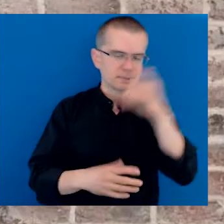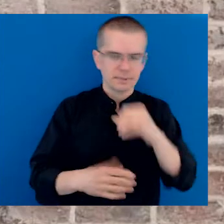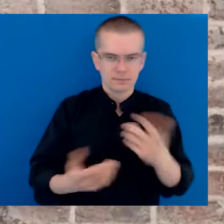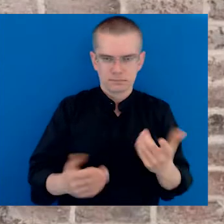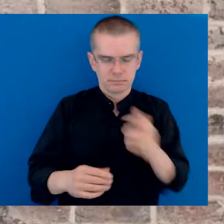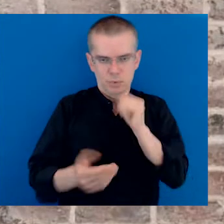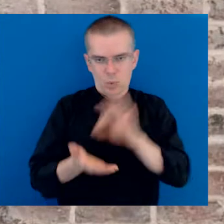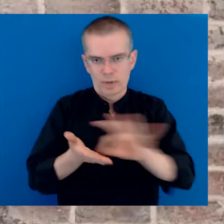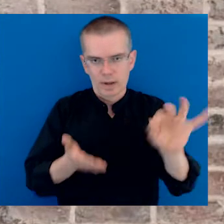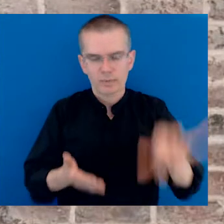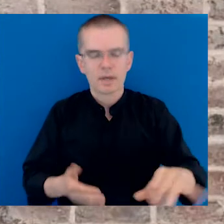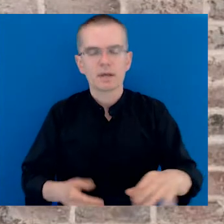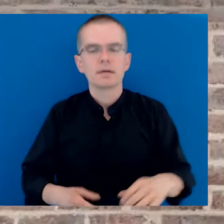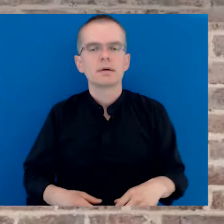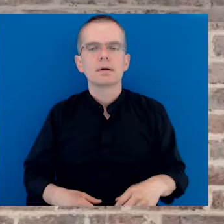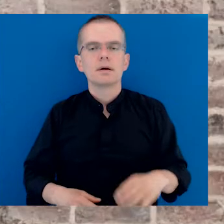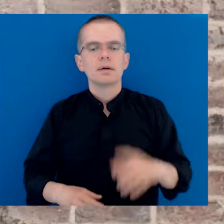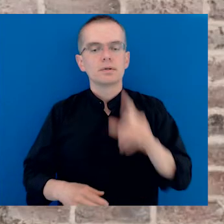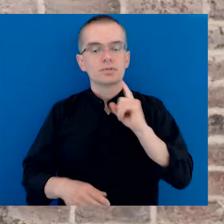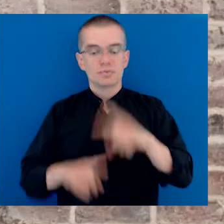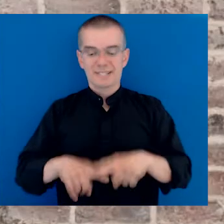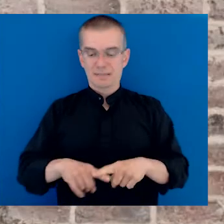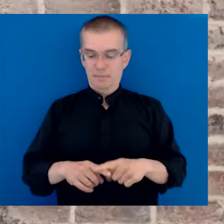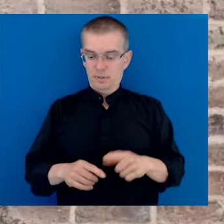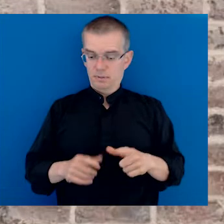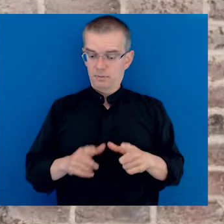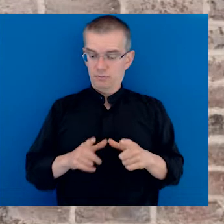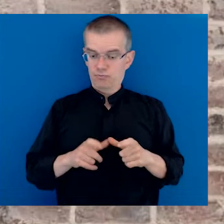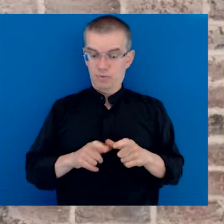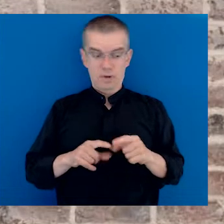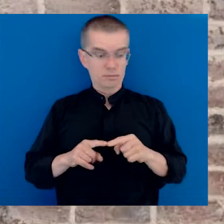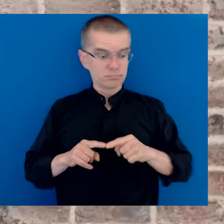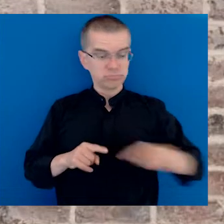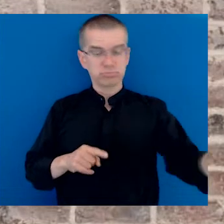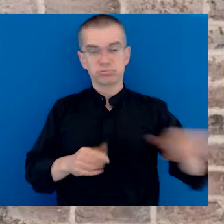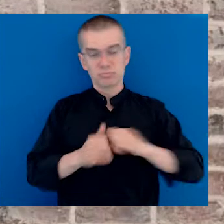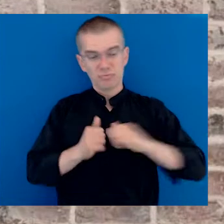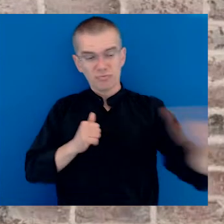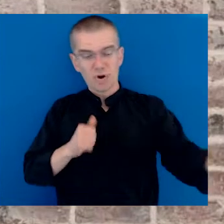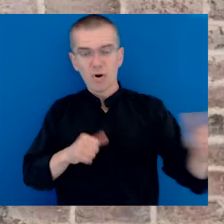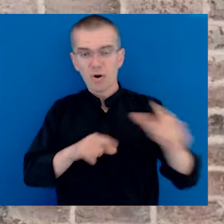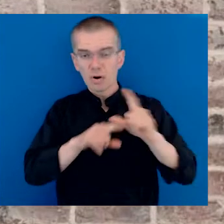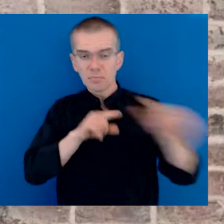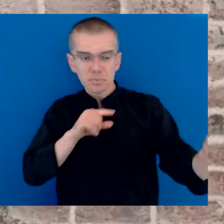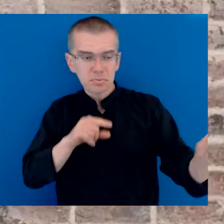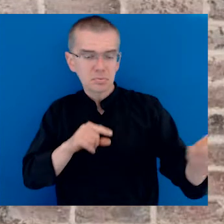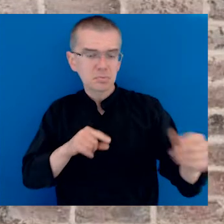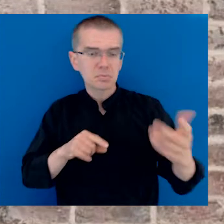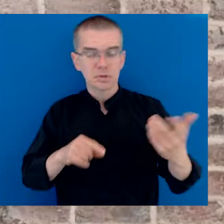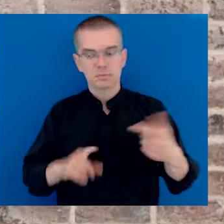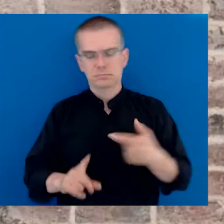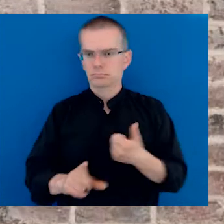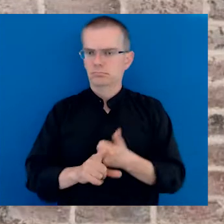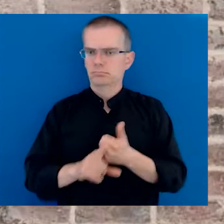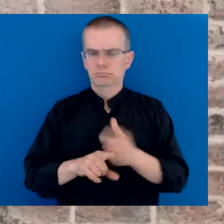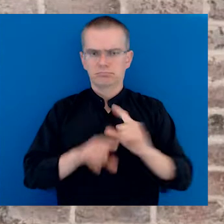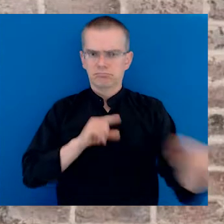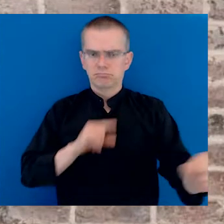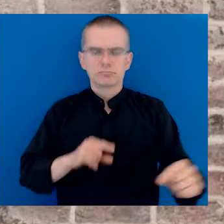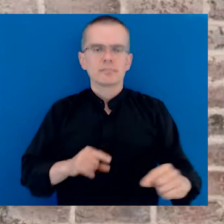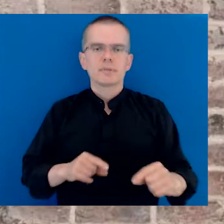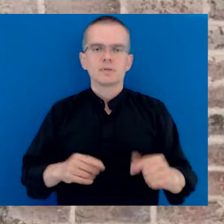It's more a matter of how much range you have, and he had plenty of that. And you know, there are ways now